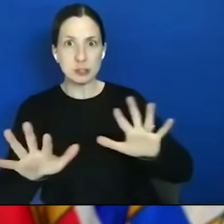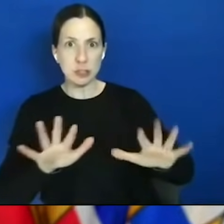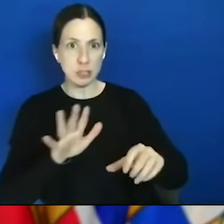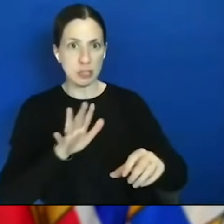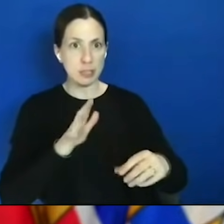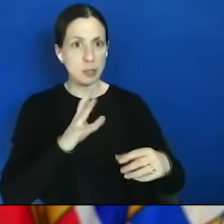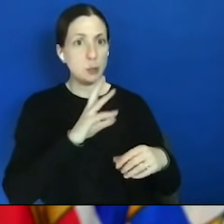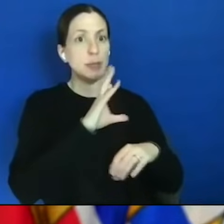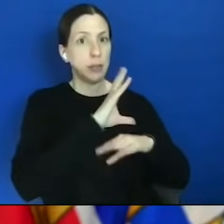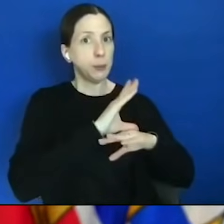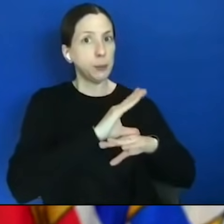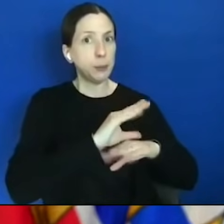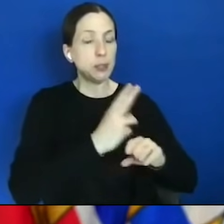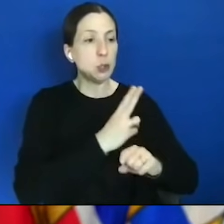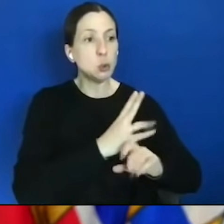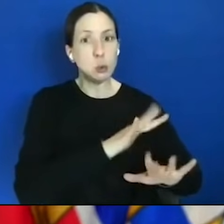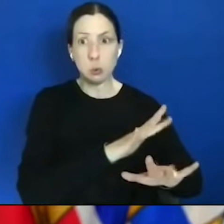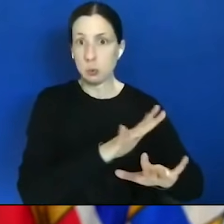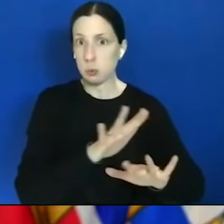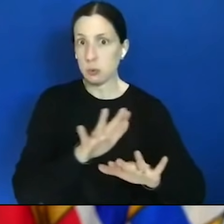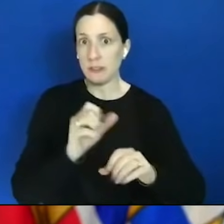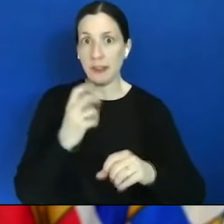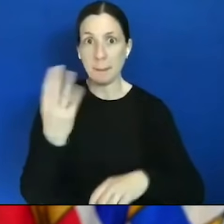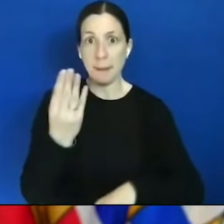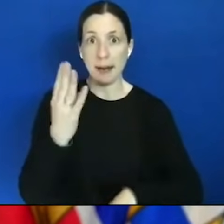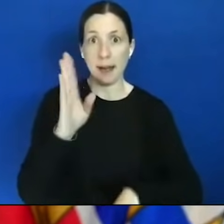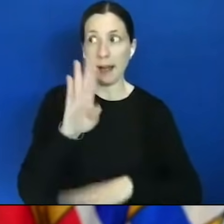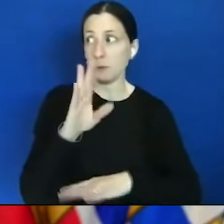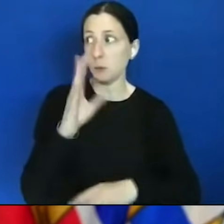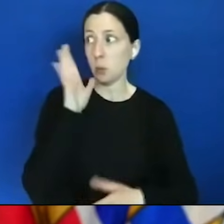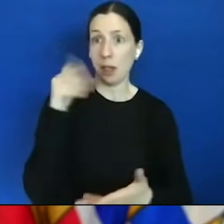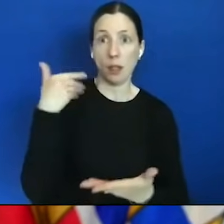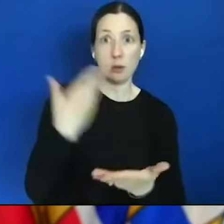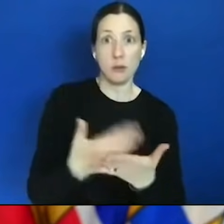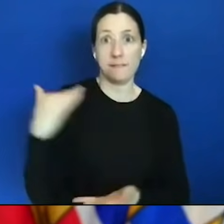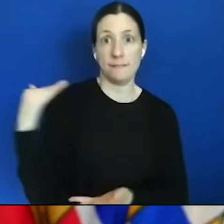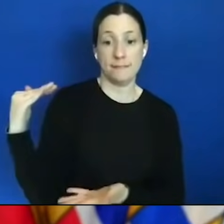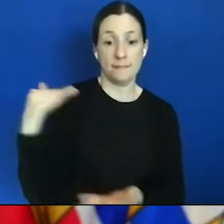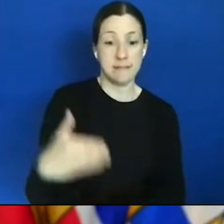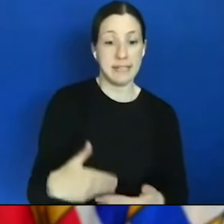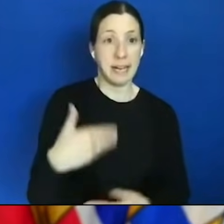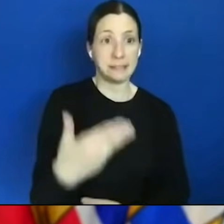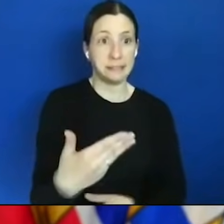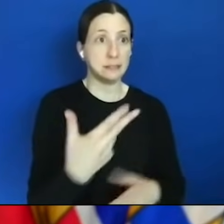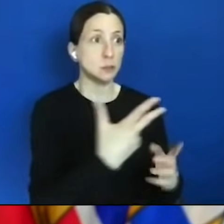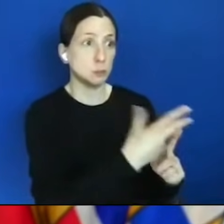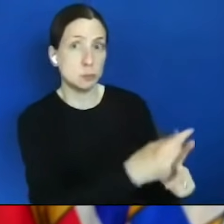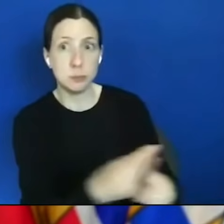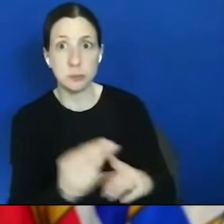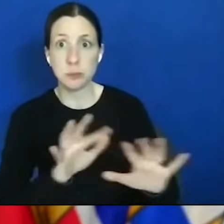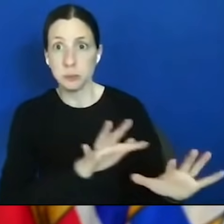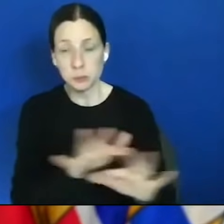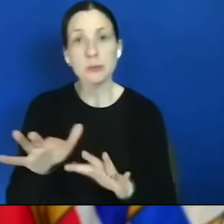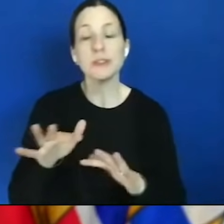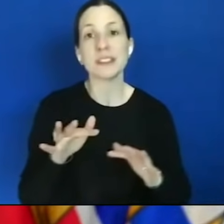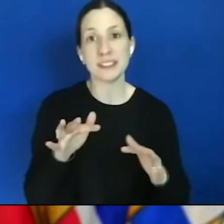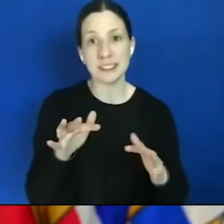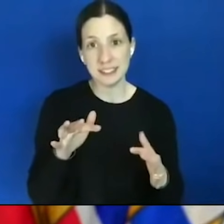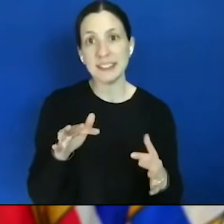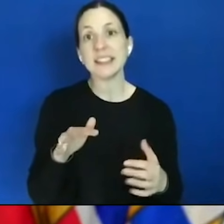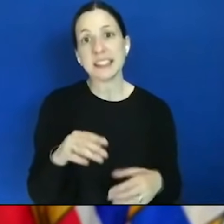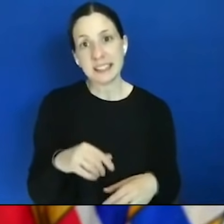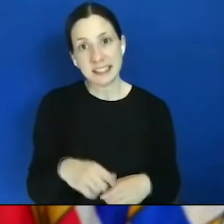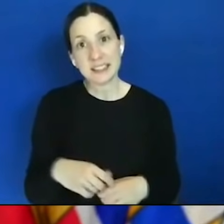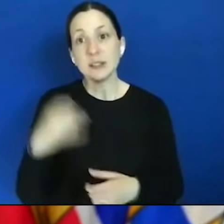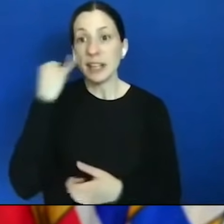Monday afternoon, we have very little left. And we would be able to immunize another 100,000 people a week if